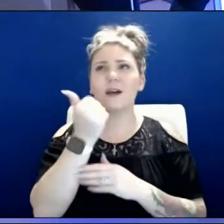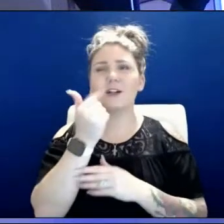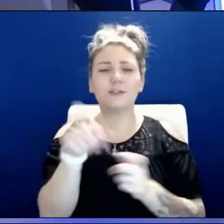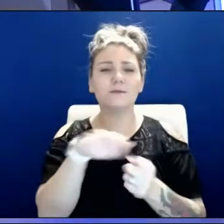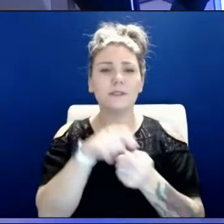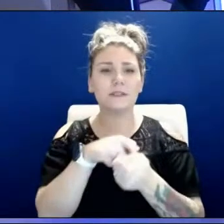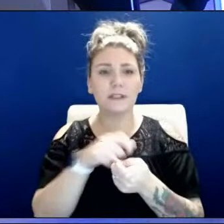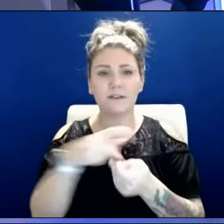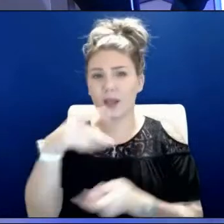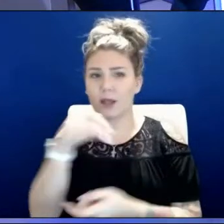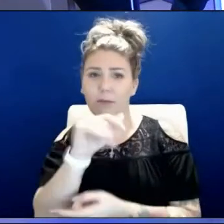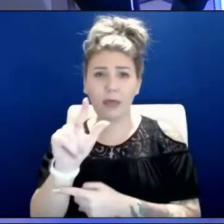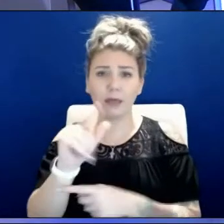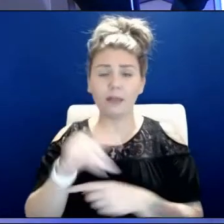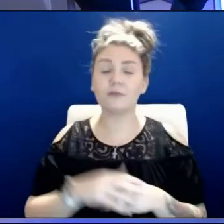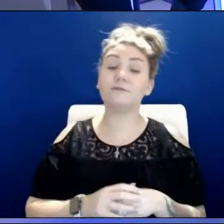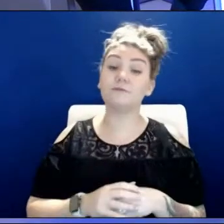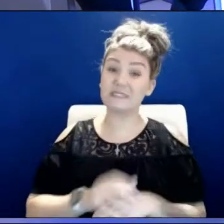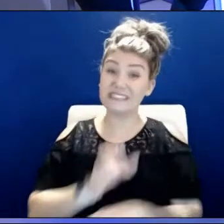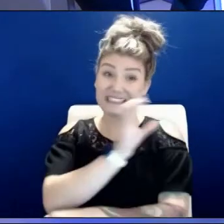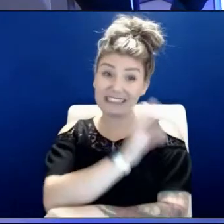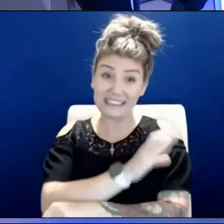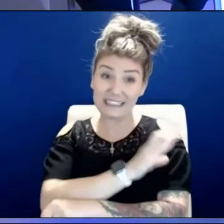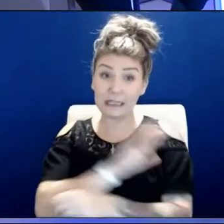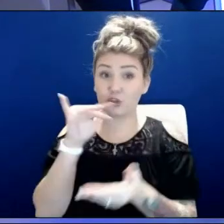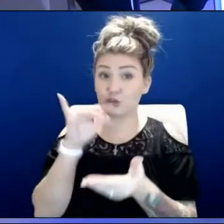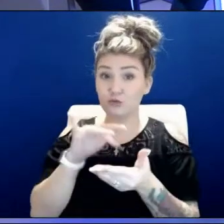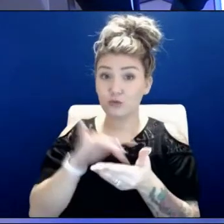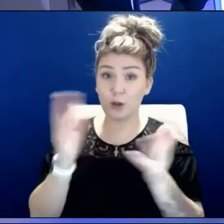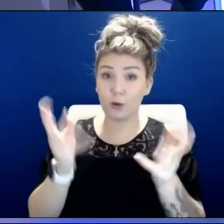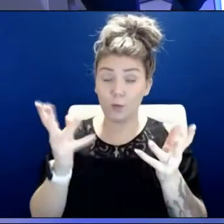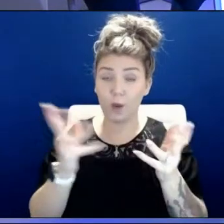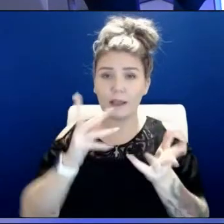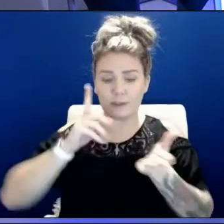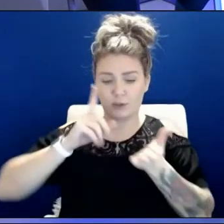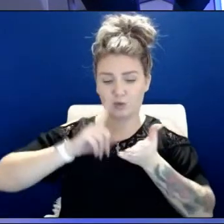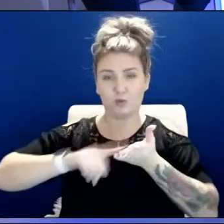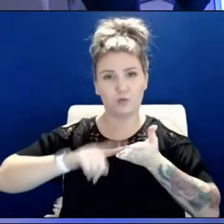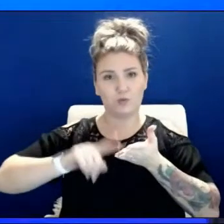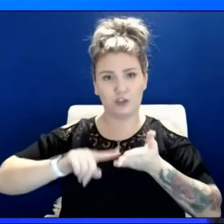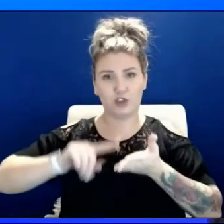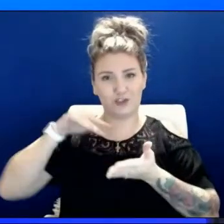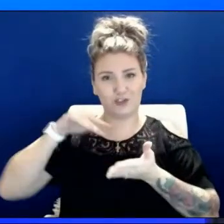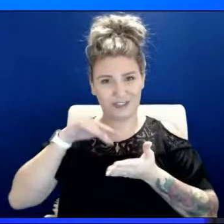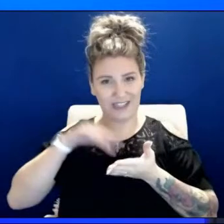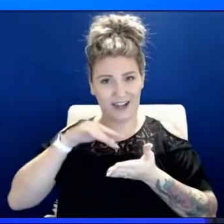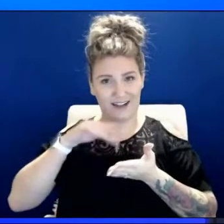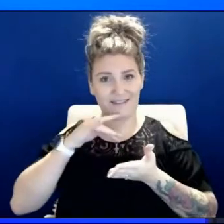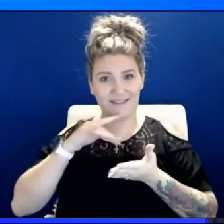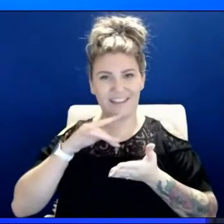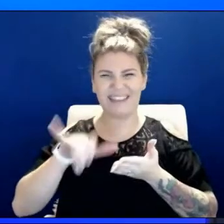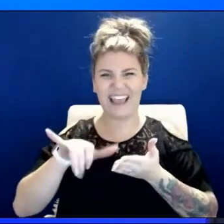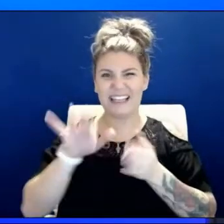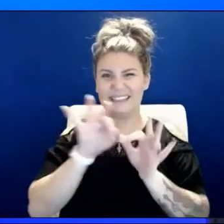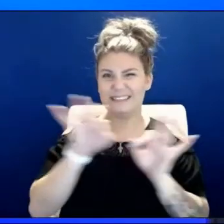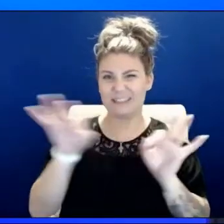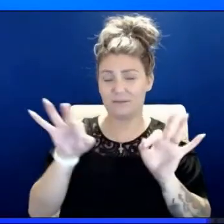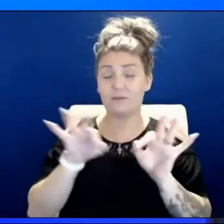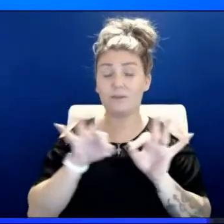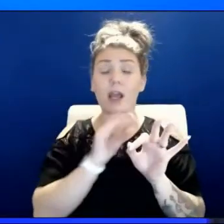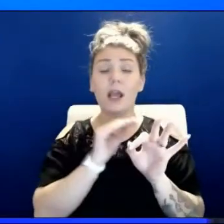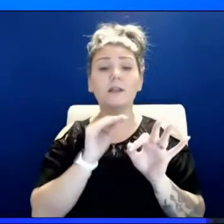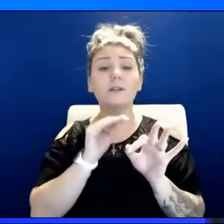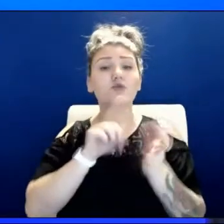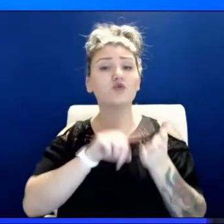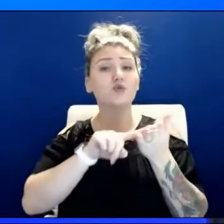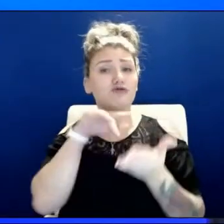Well, a clinical trial is a research study by definition, And it's a research study where we're testing some